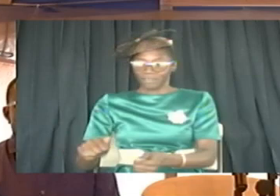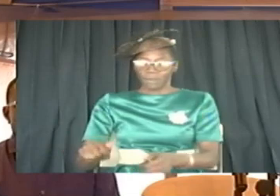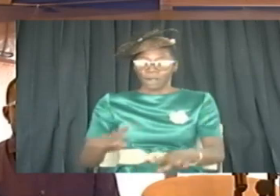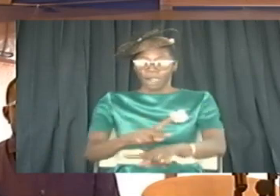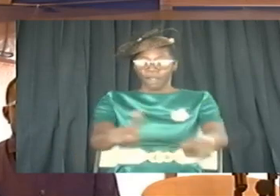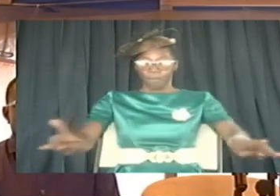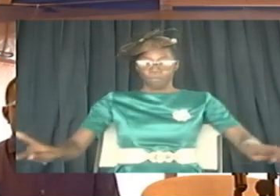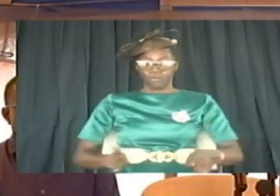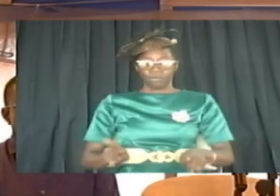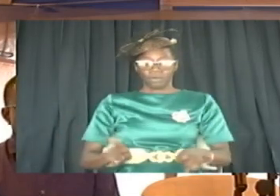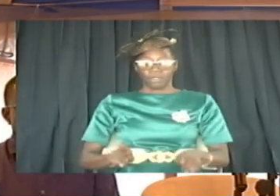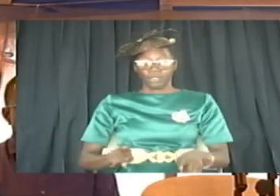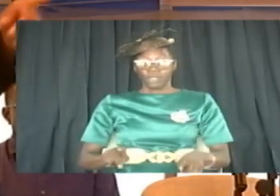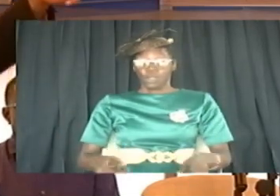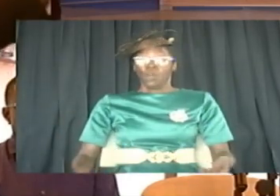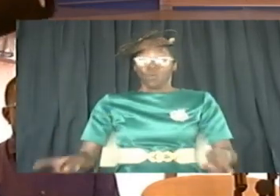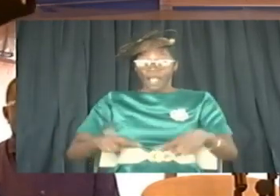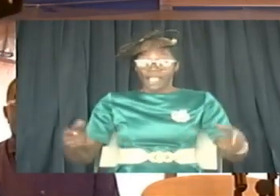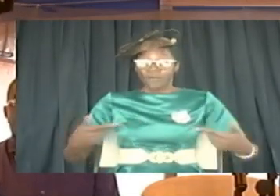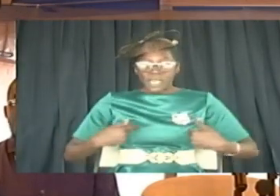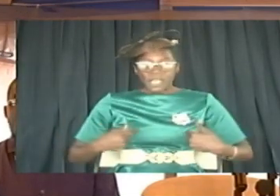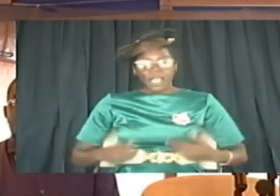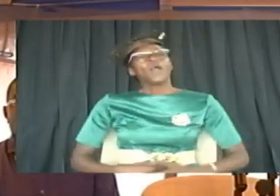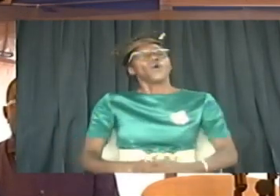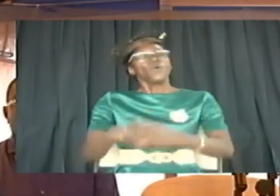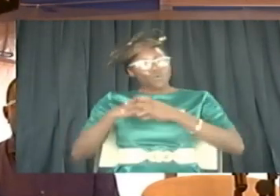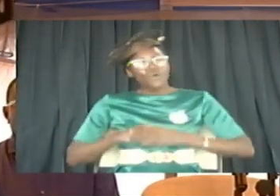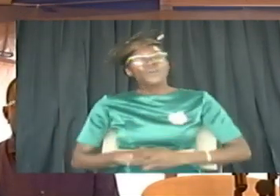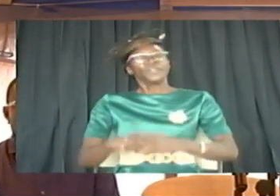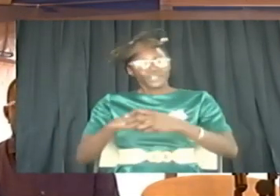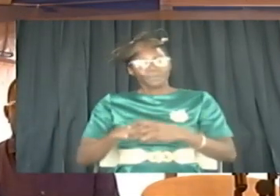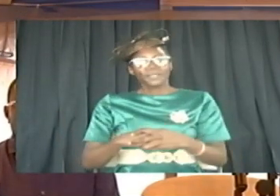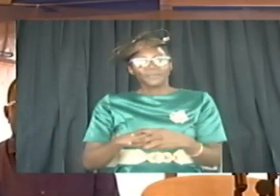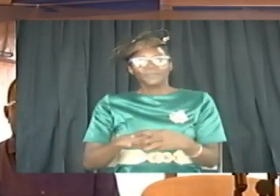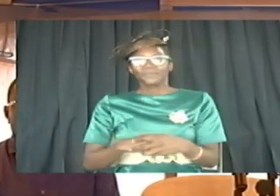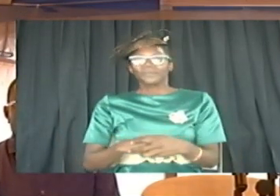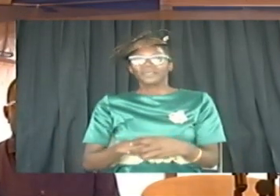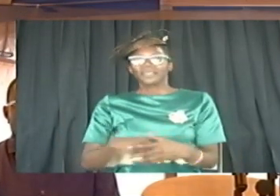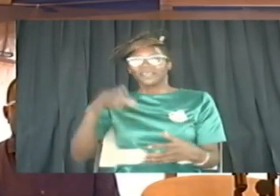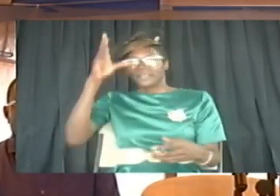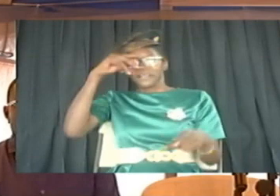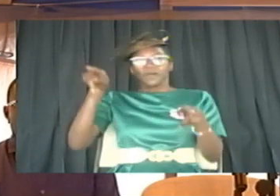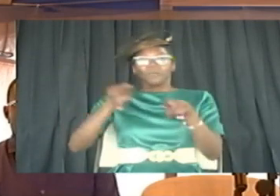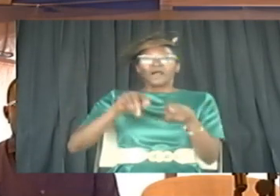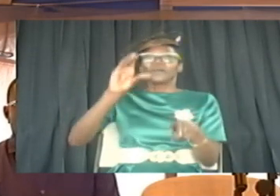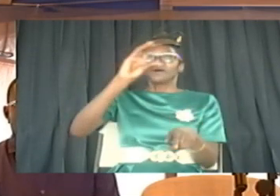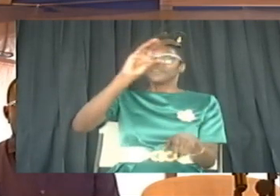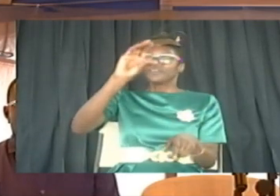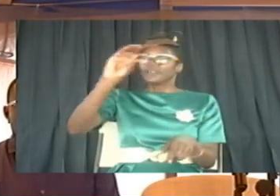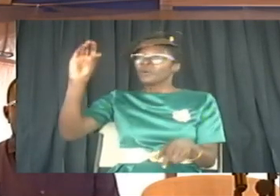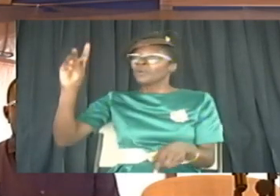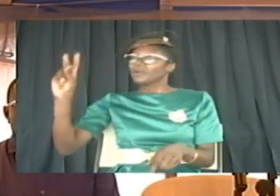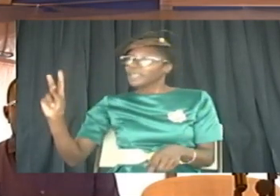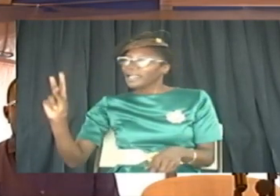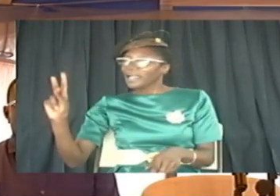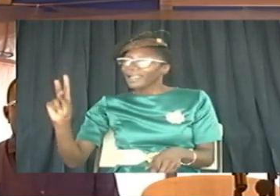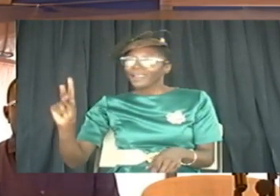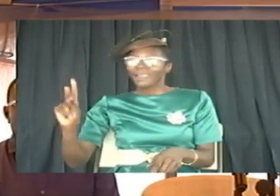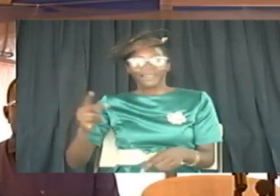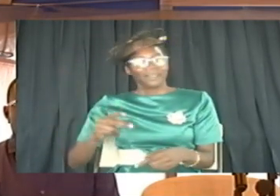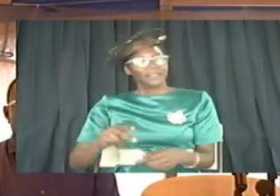in here worshiping, here was Brother Cook over there in the water with the youngster,